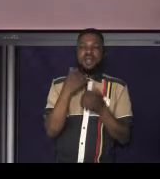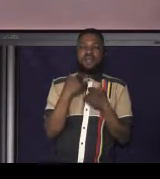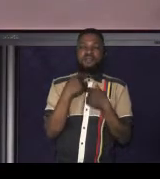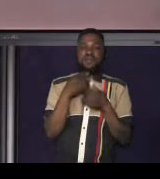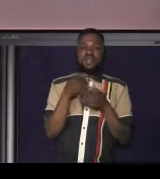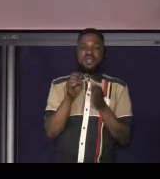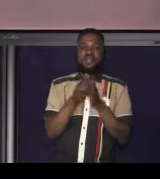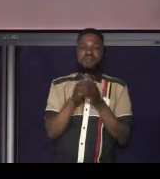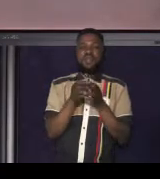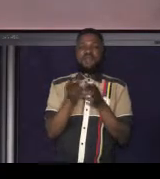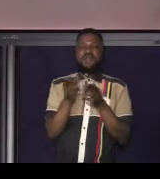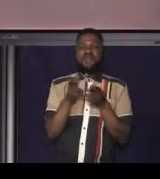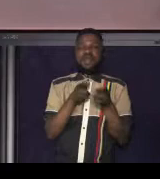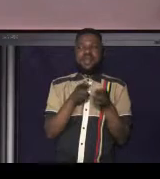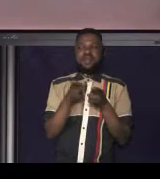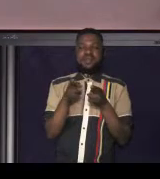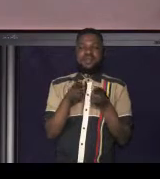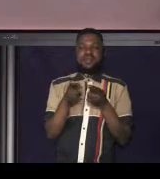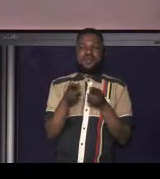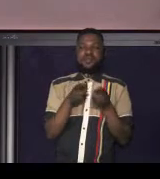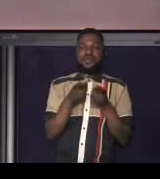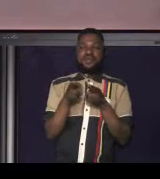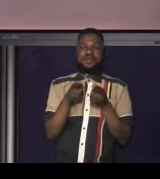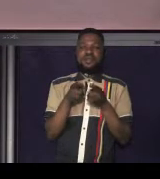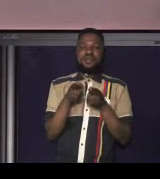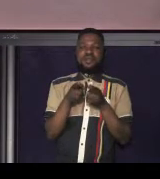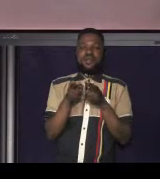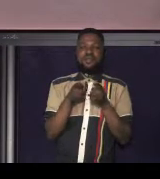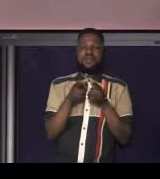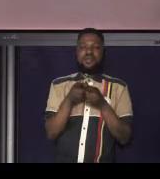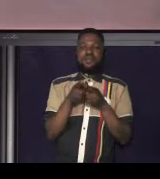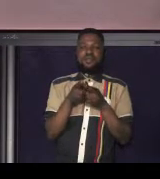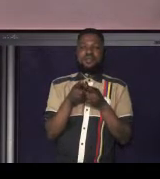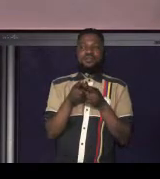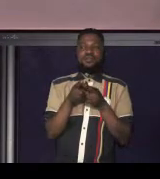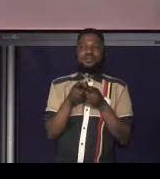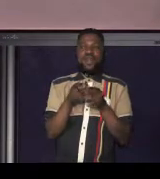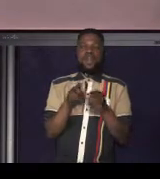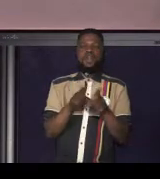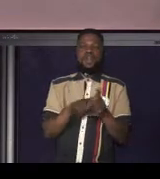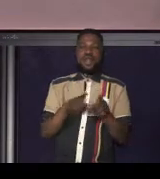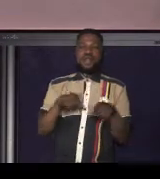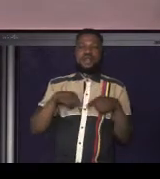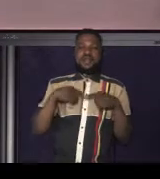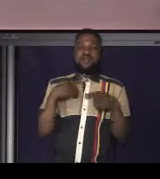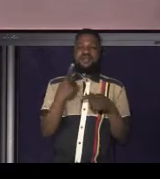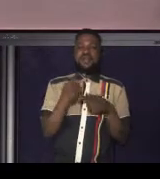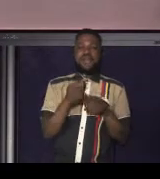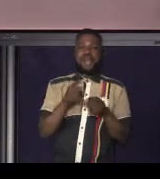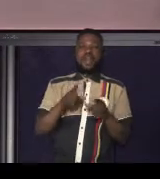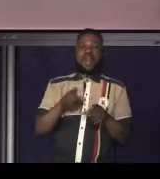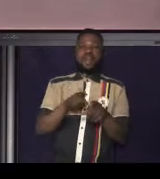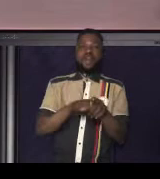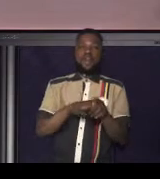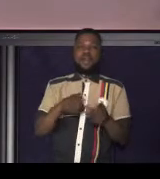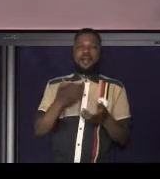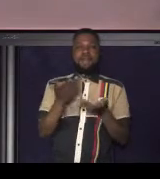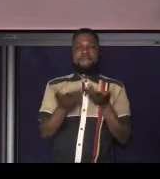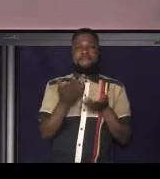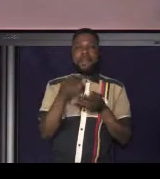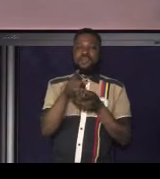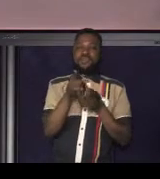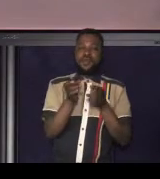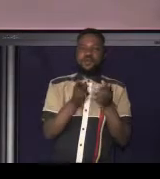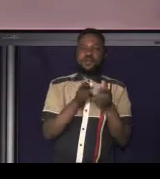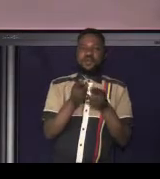have examples. Rain. Rain. Long live the king. Long may you